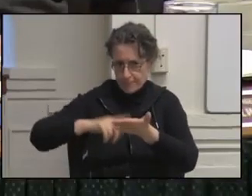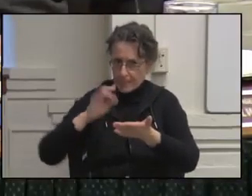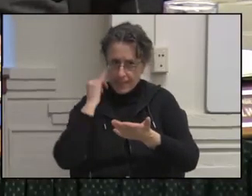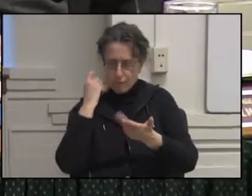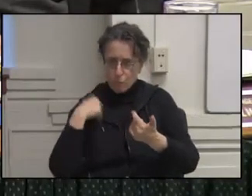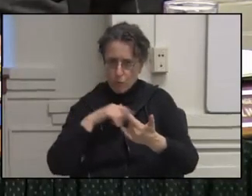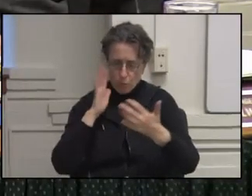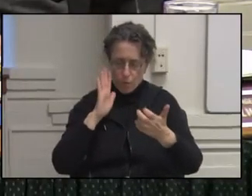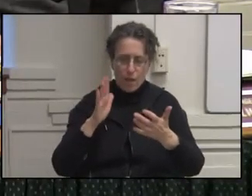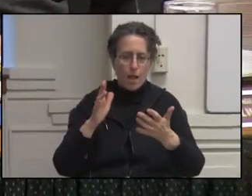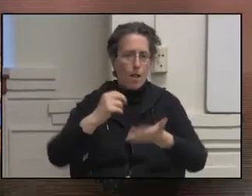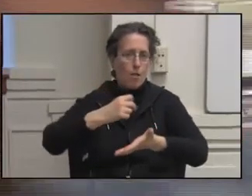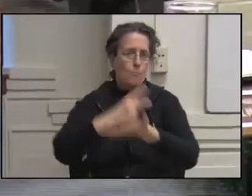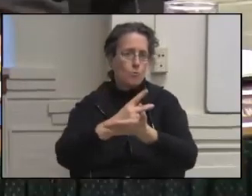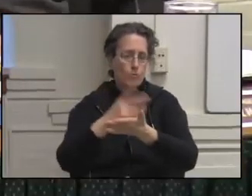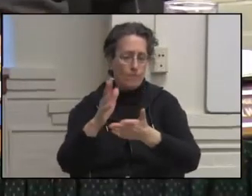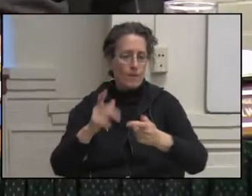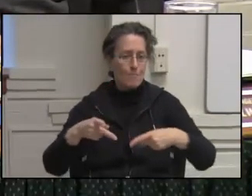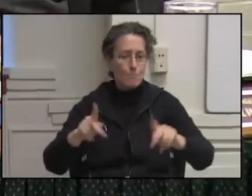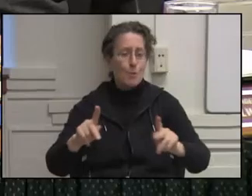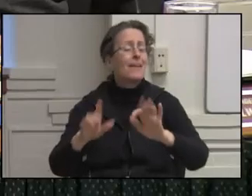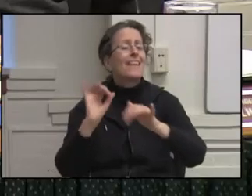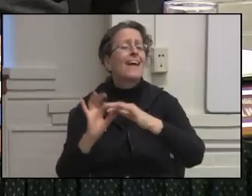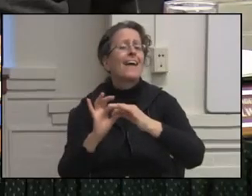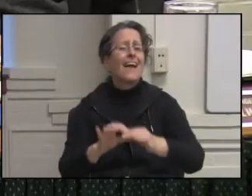conjunction with the Strolling of the Heifer Parade.